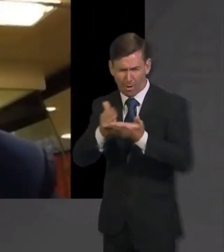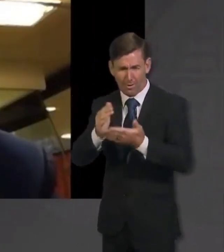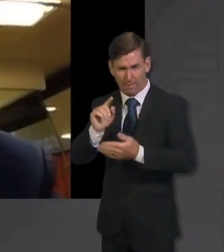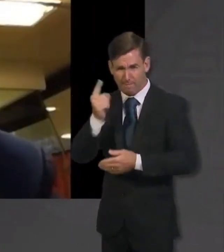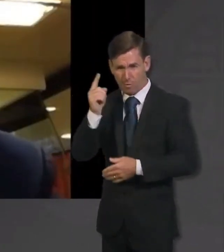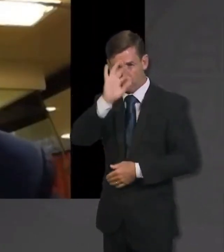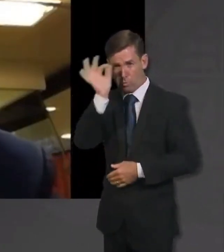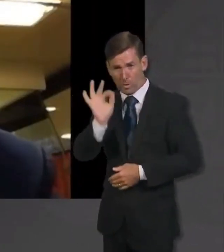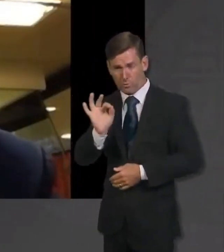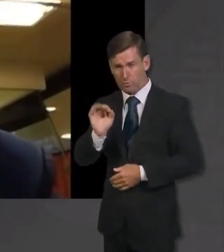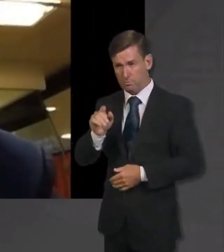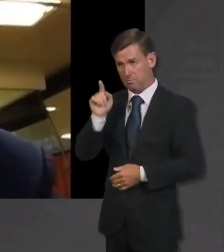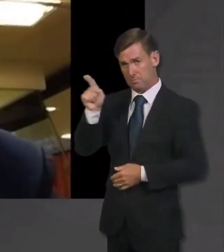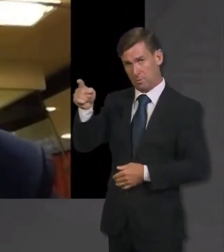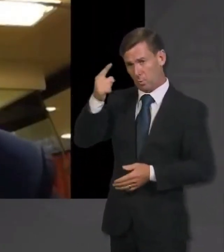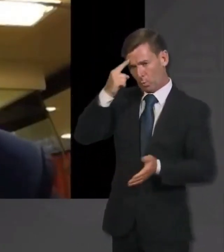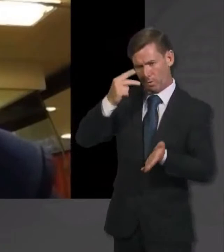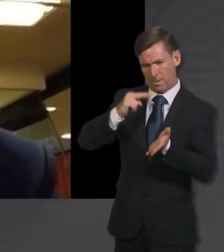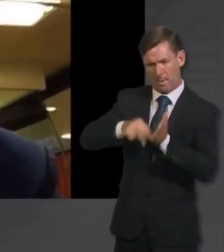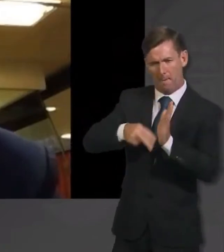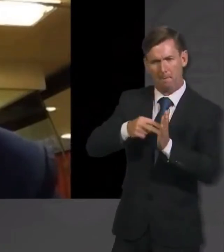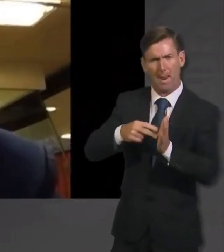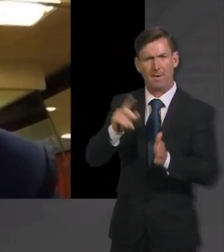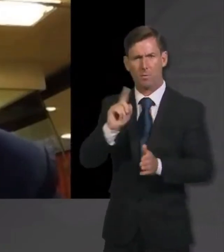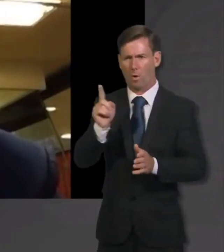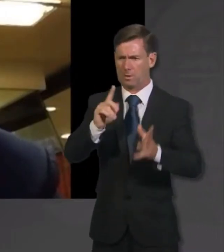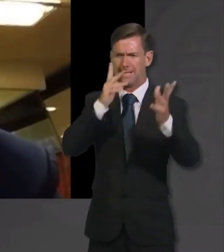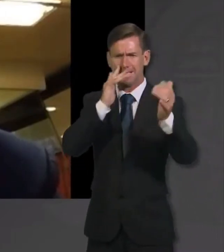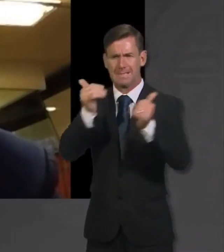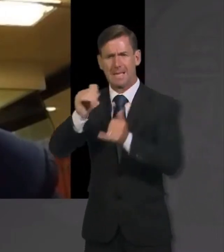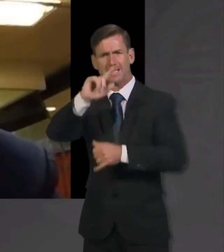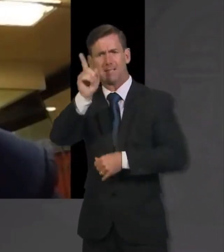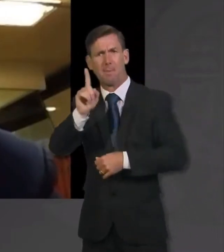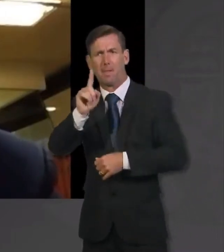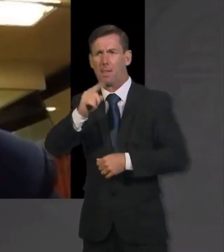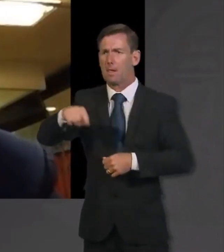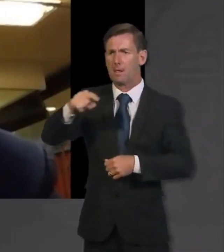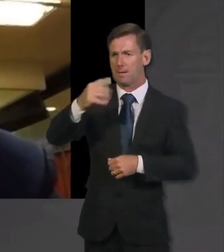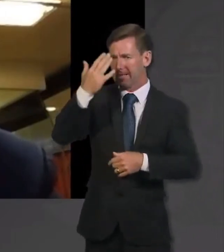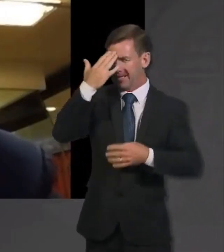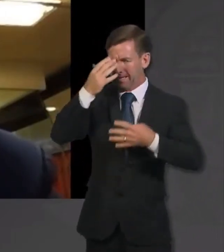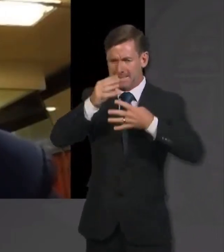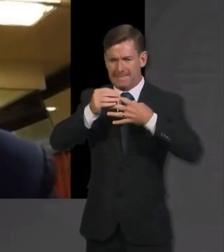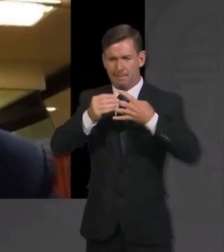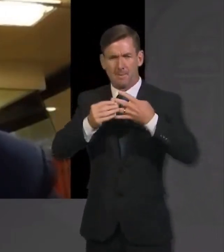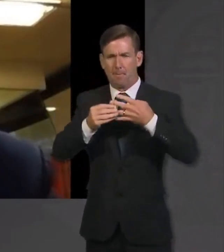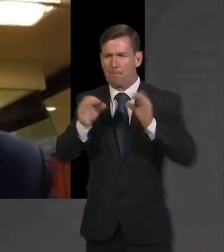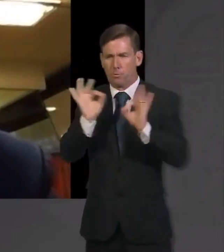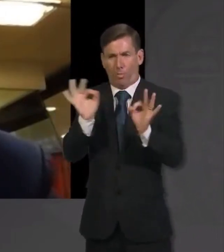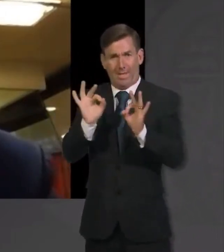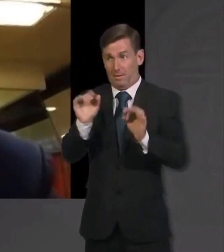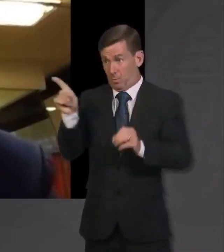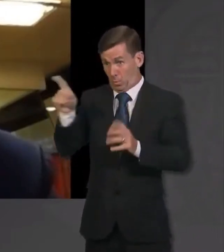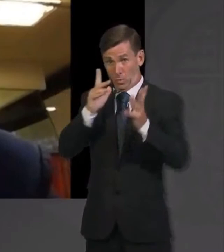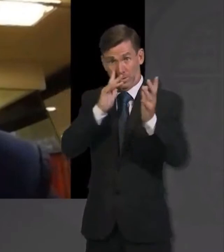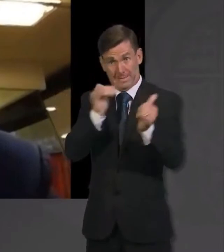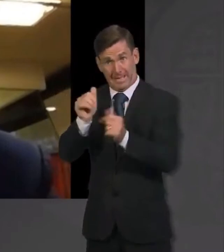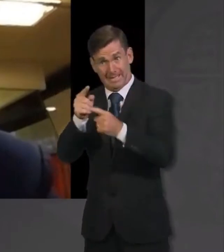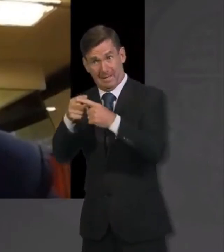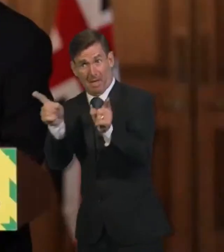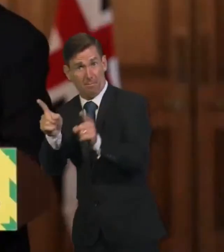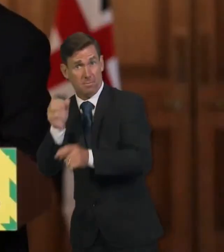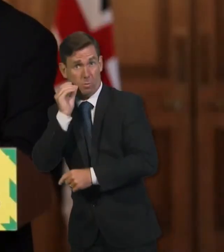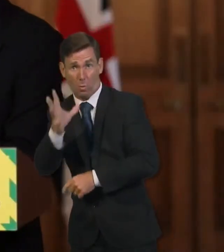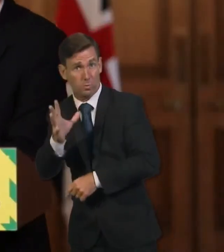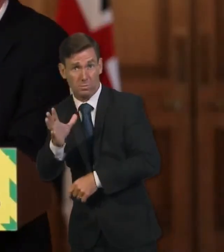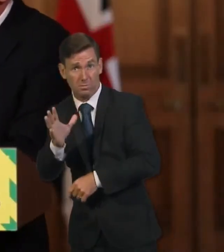of mass asymptomatic testing. We're not going to proceed with that. You think the other measures are enough at the moment? Well, of course, these